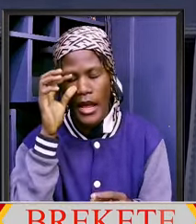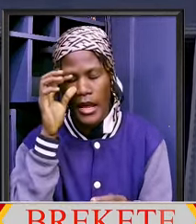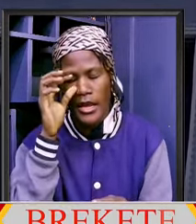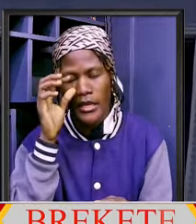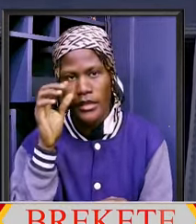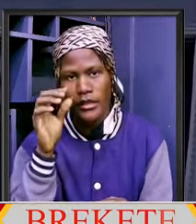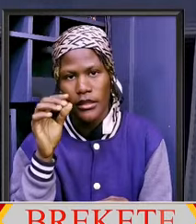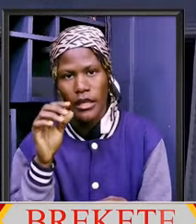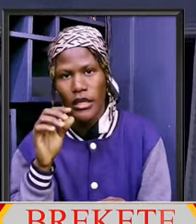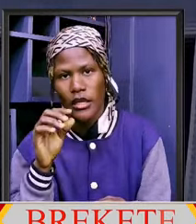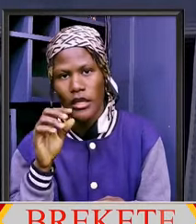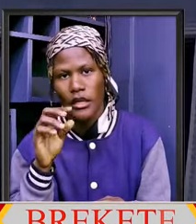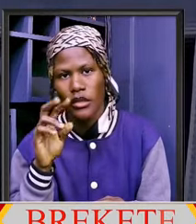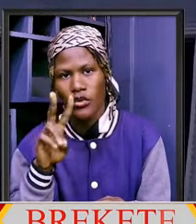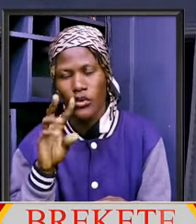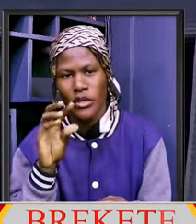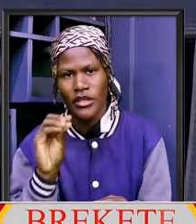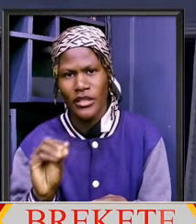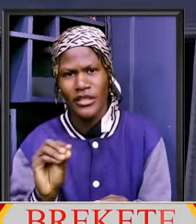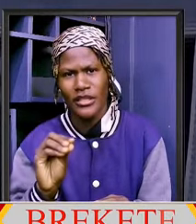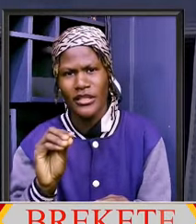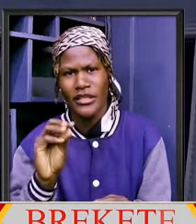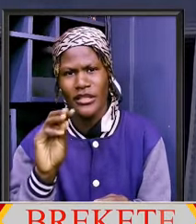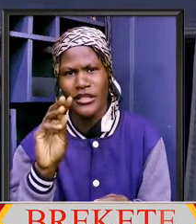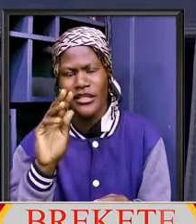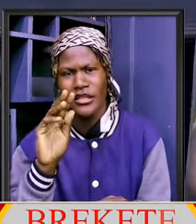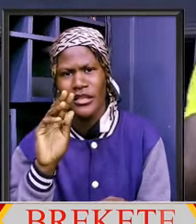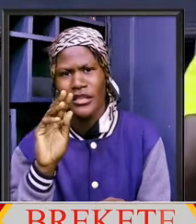is alive. Are you getting me? Yes, ma'am. I